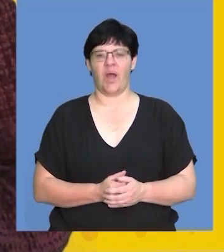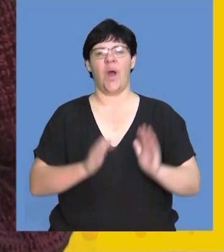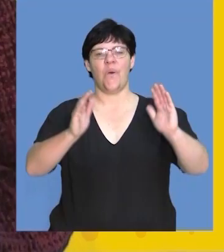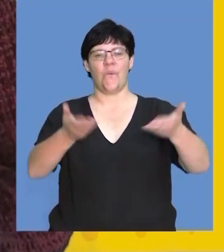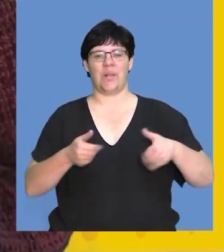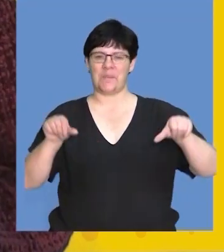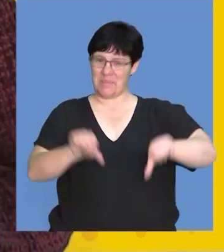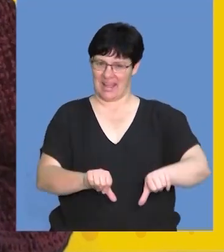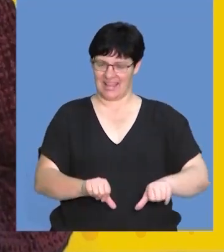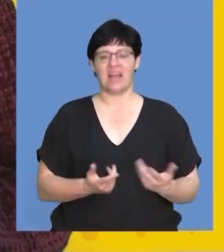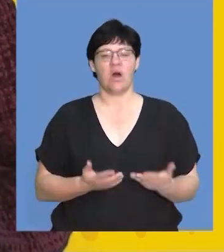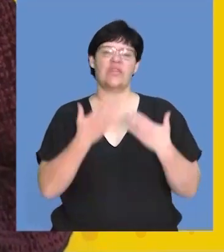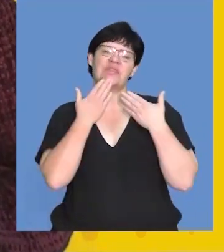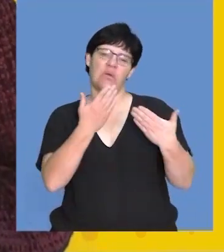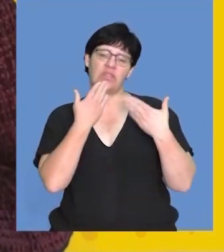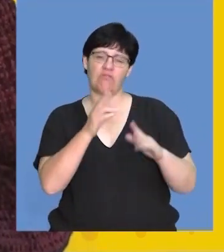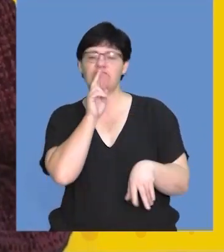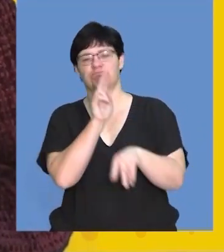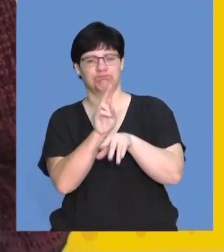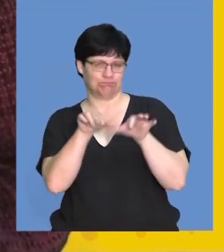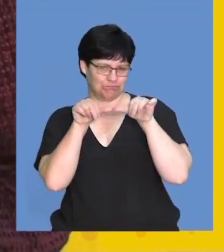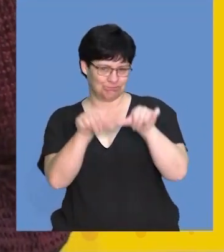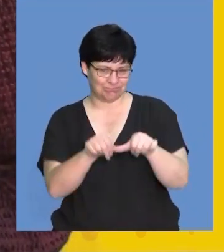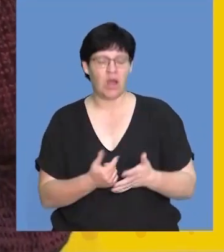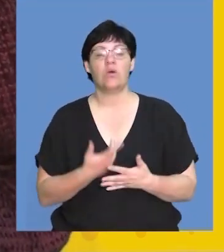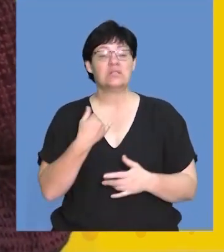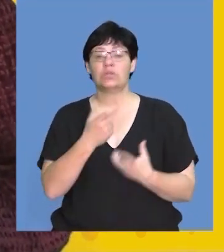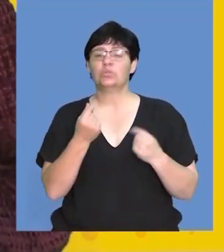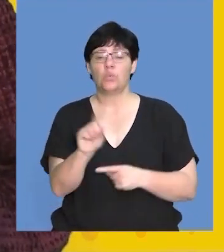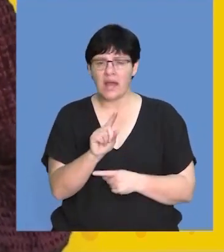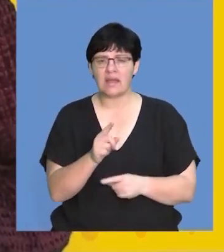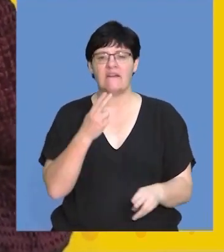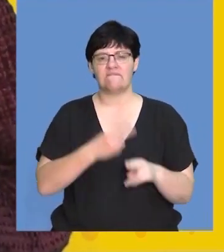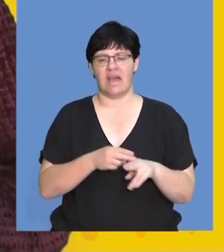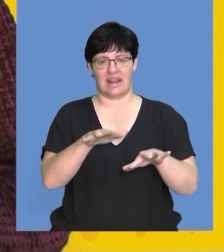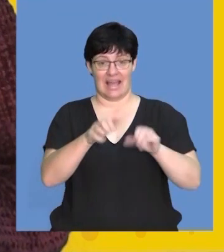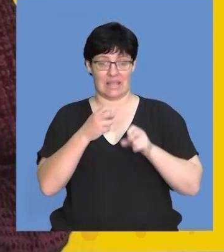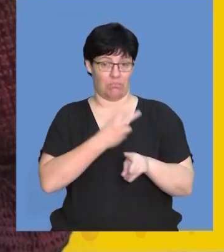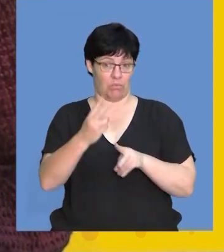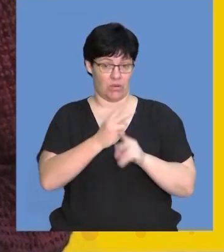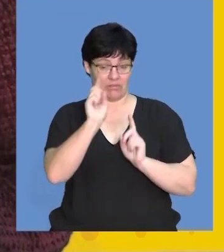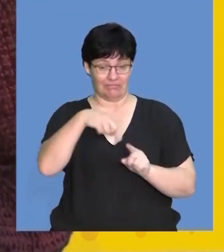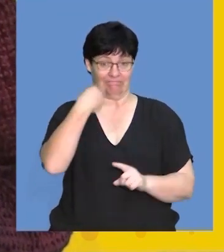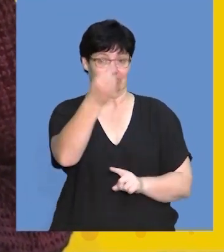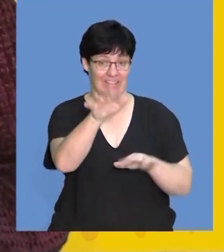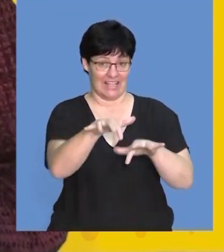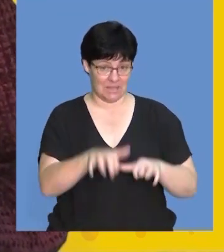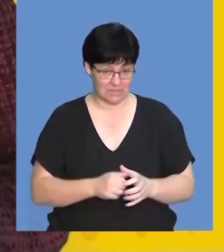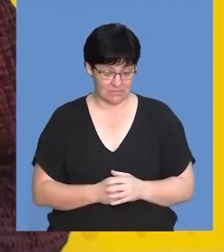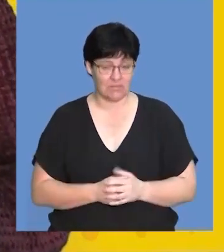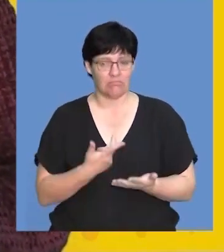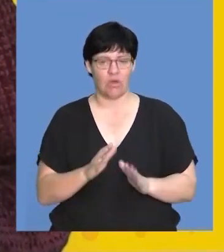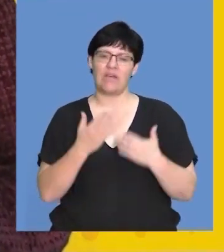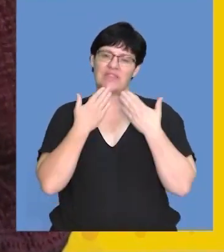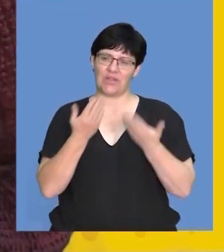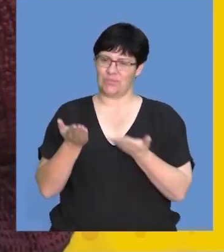Welcome back from the break, Matrix. Thank you so much for tuning in. We are still doing your final exam prep to help you with the upcoming exams. So Eugen, thank